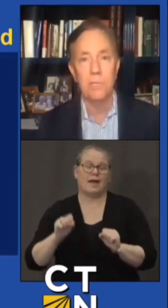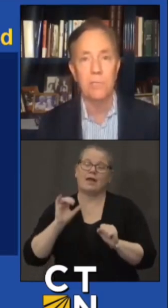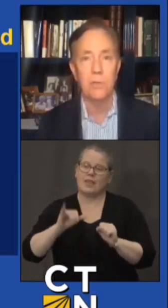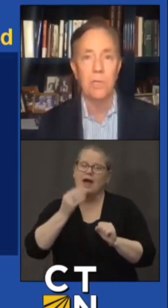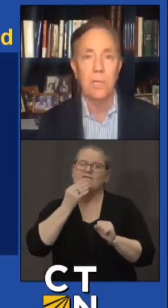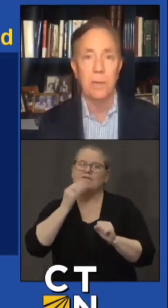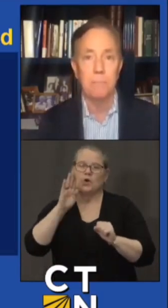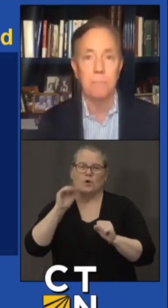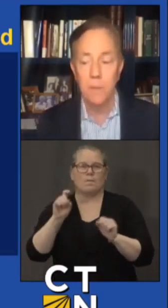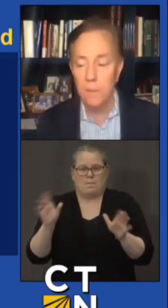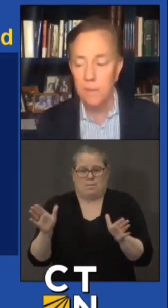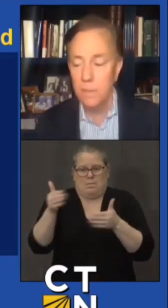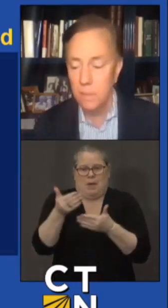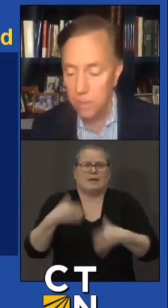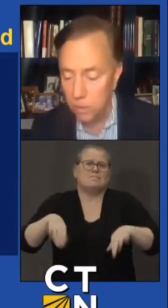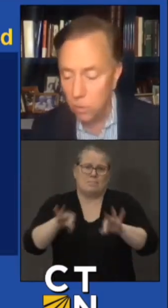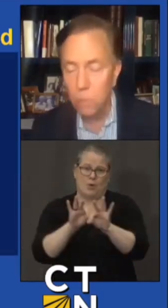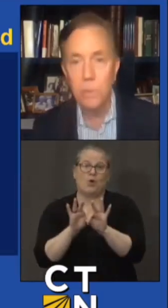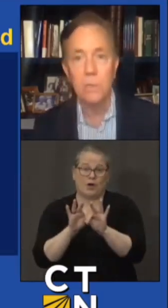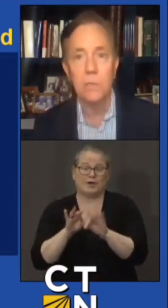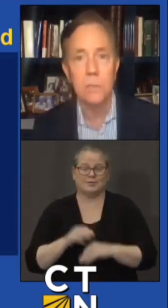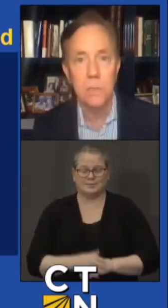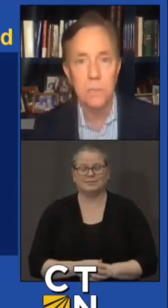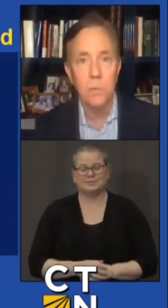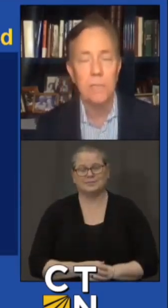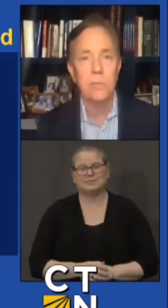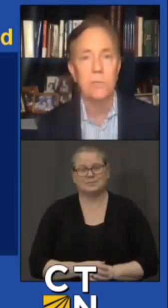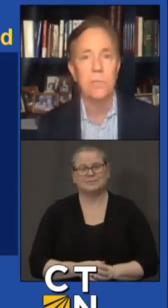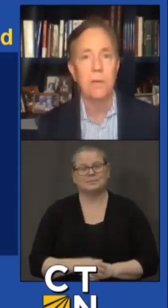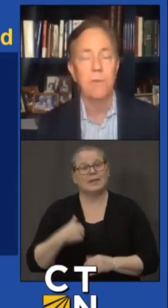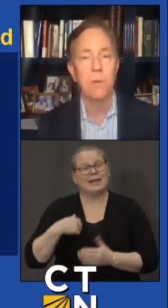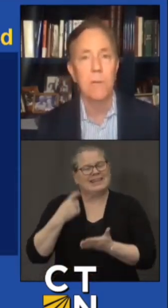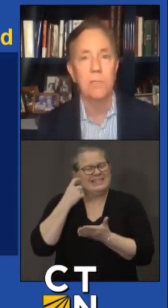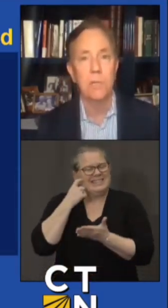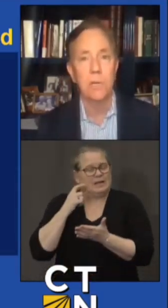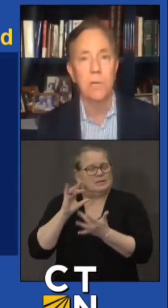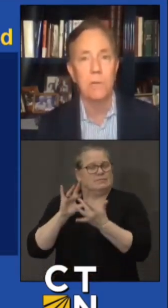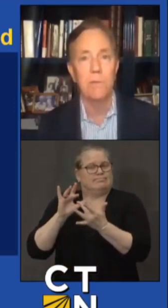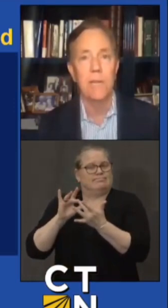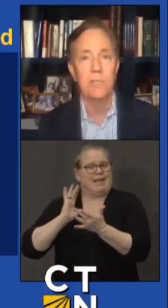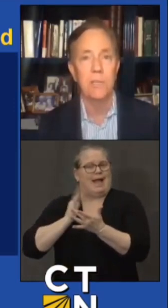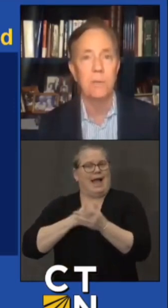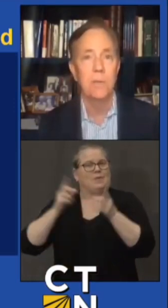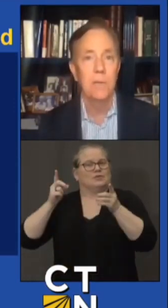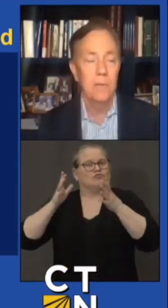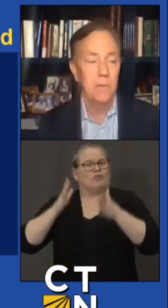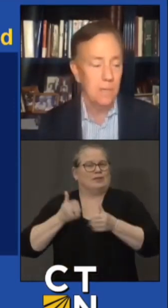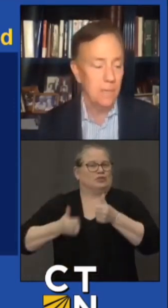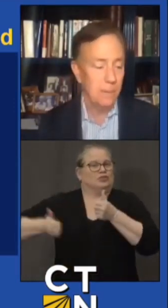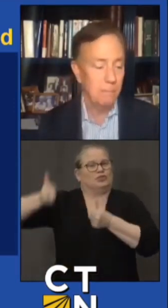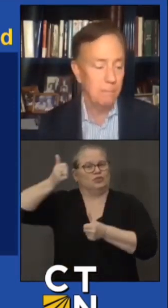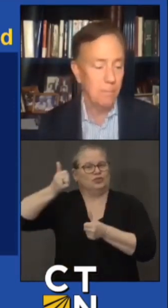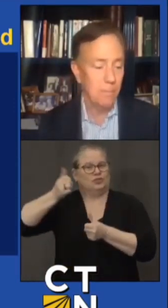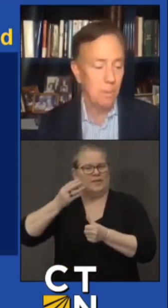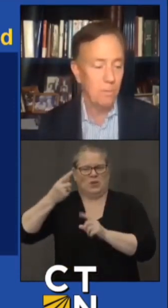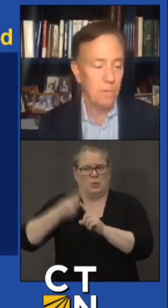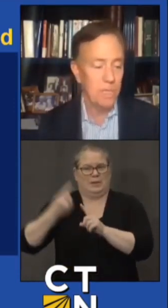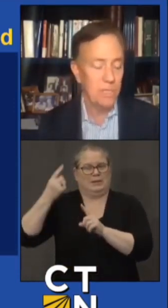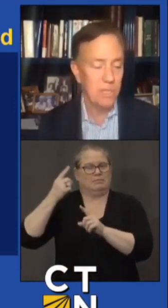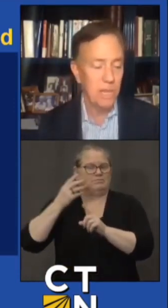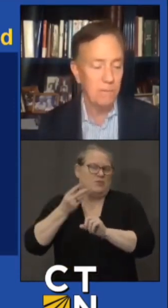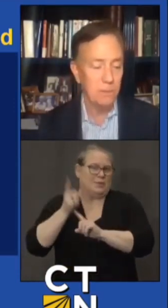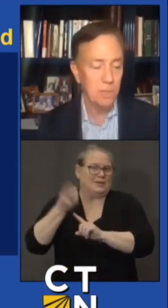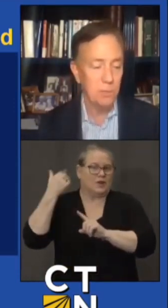I was just on the call with our directors a few minutes ago, and Vanessa over